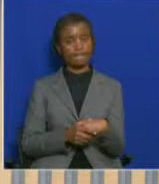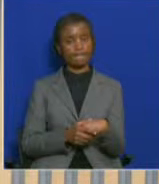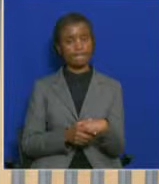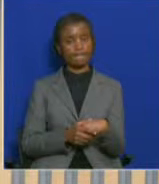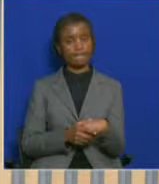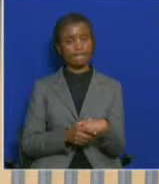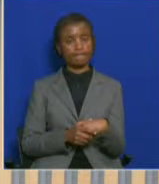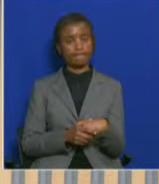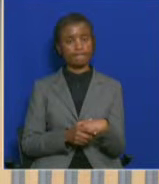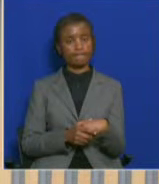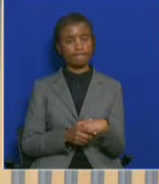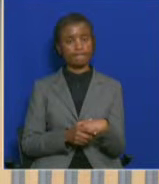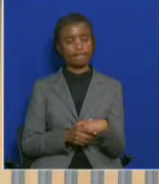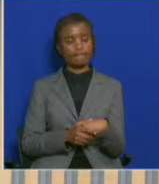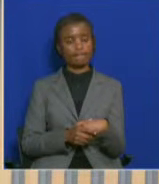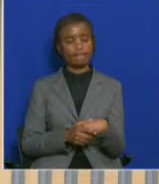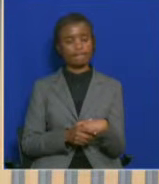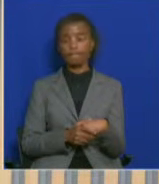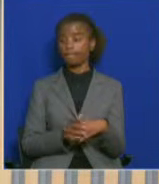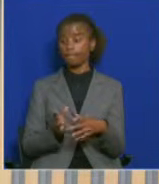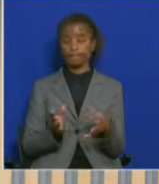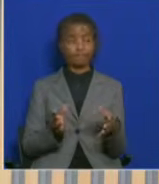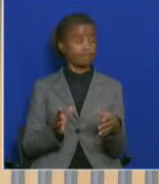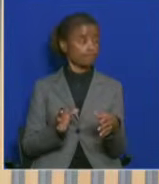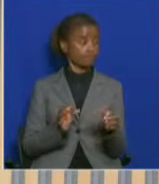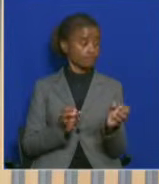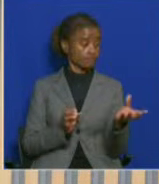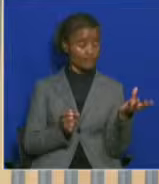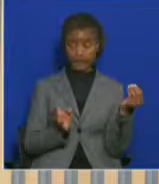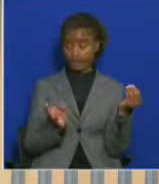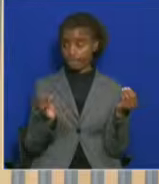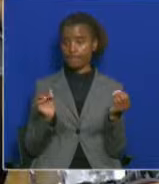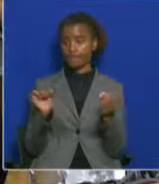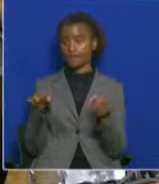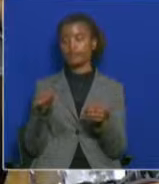We've all got it now. Thank you, Chair.